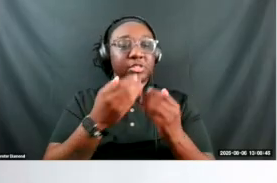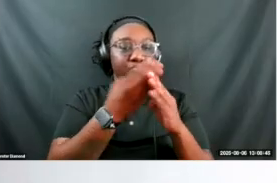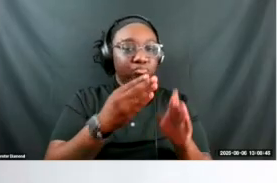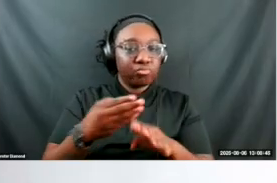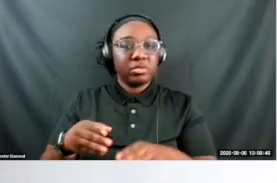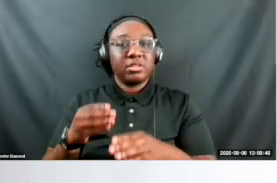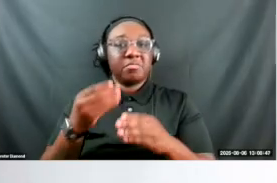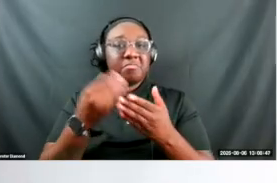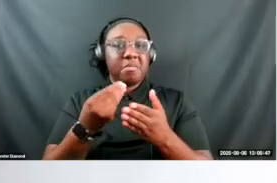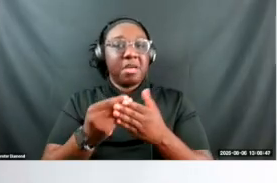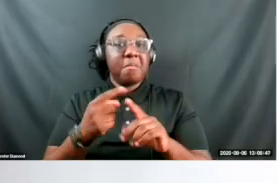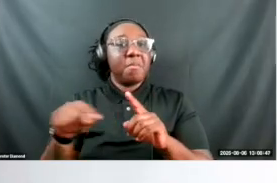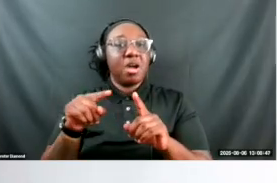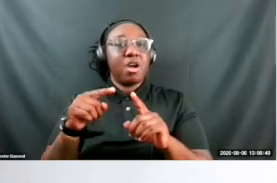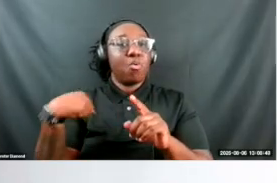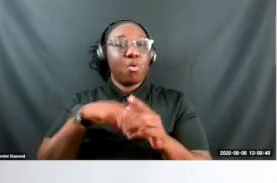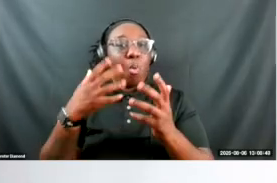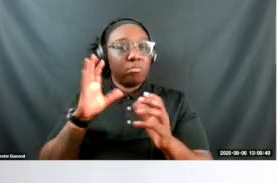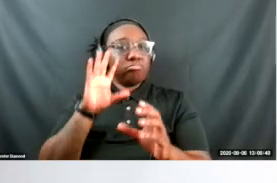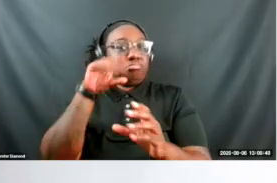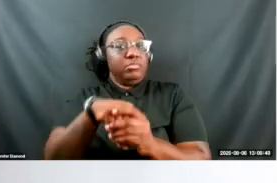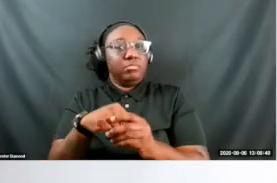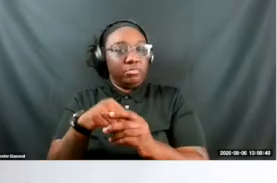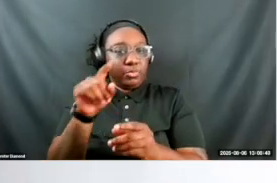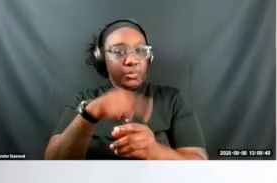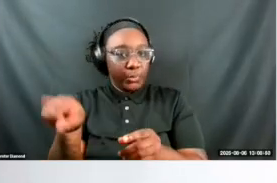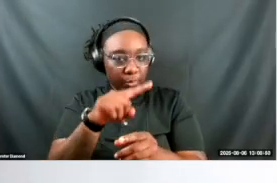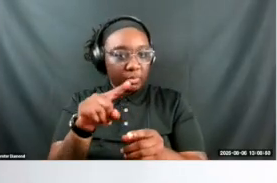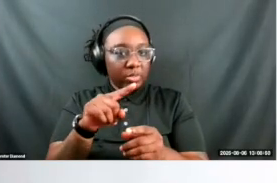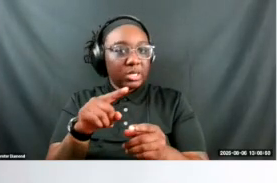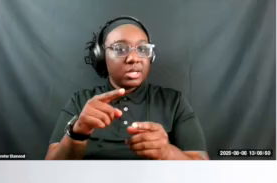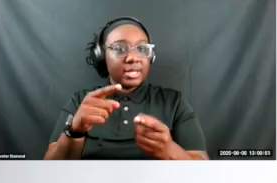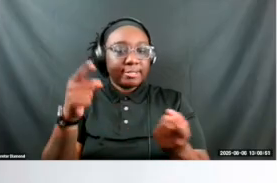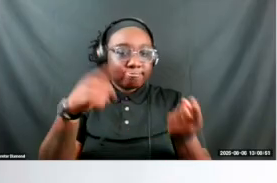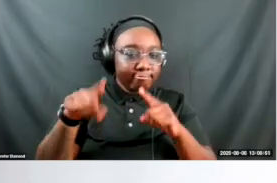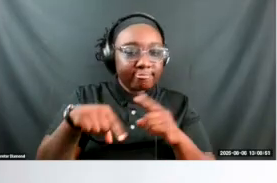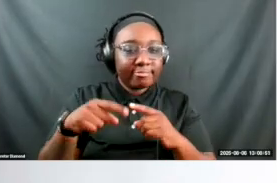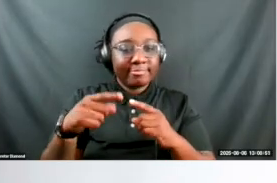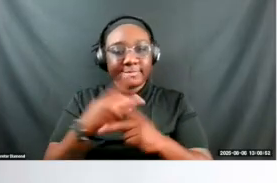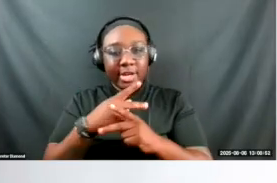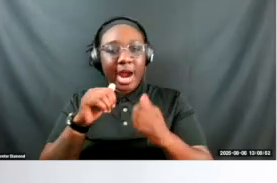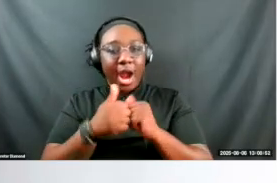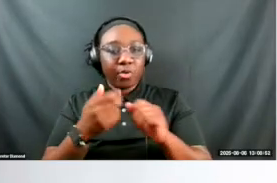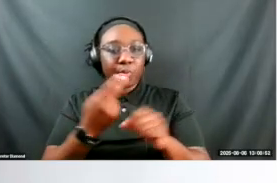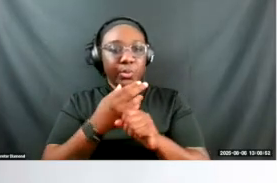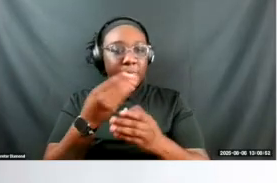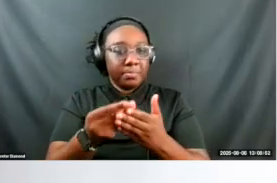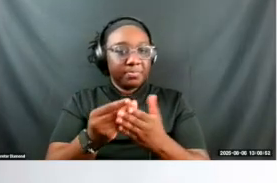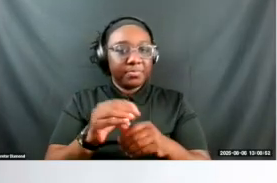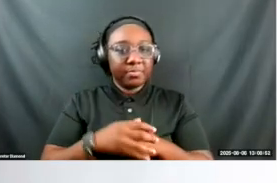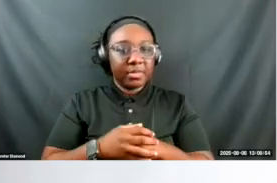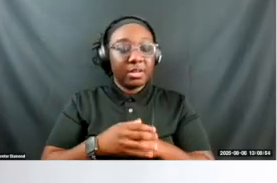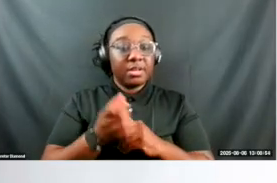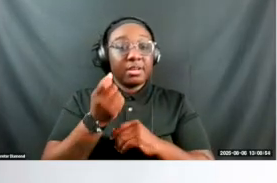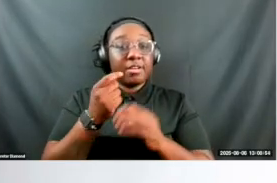Lastly, the plan is a way for us to refine and improve how the projects work. For example, last year, one policy change was to